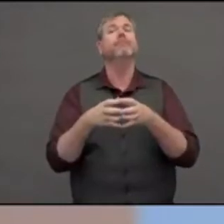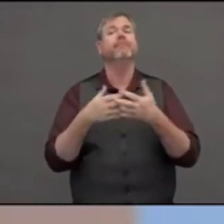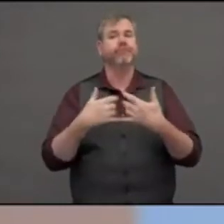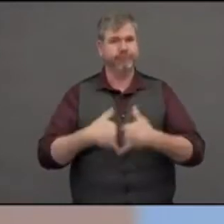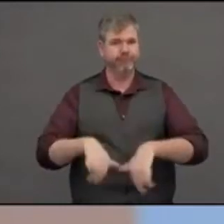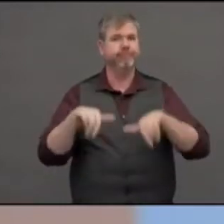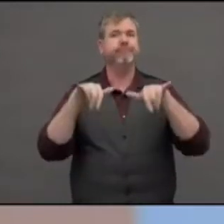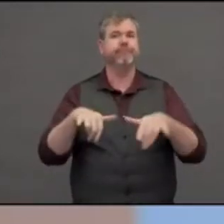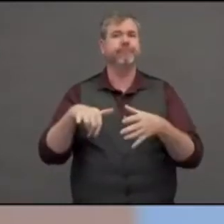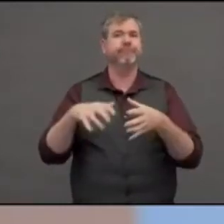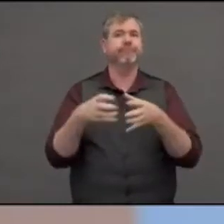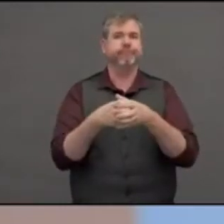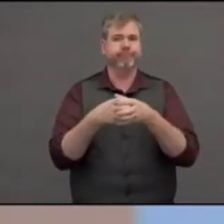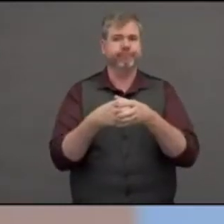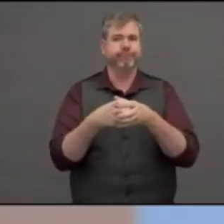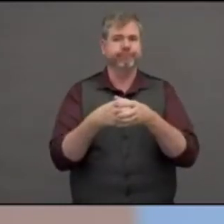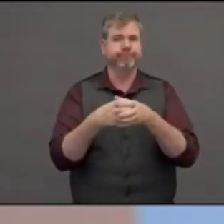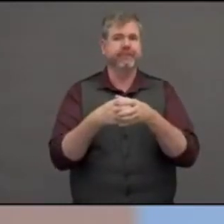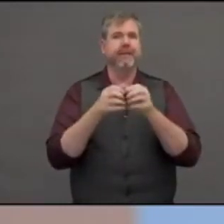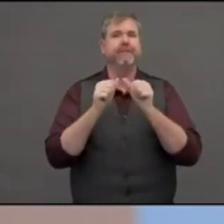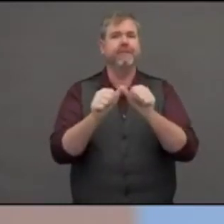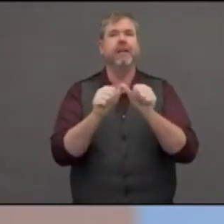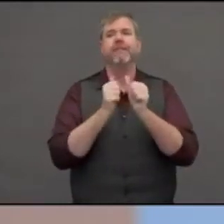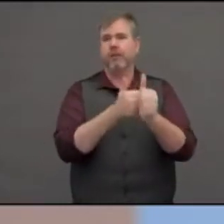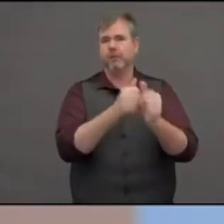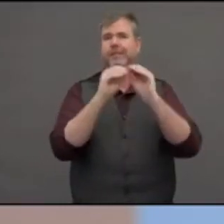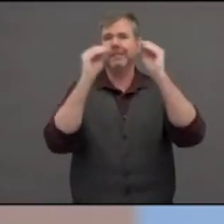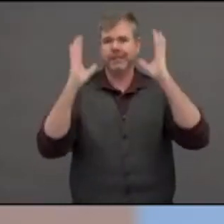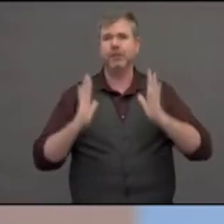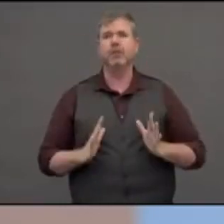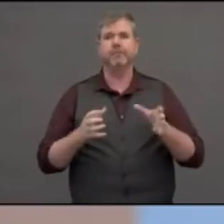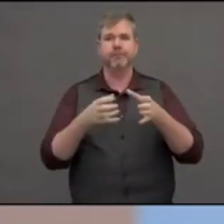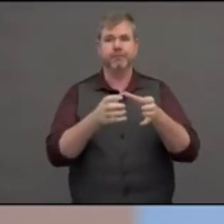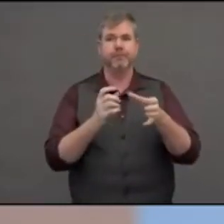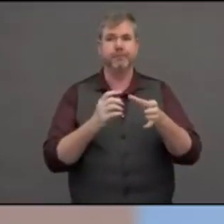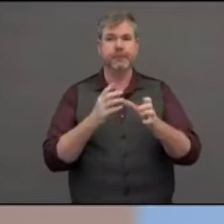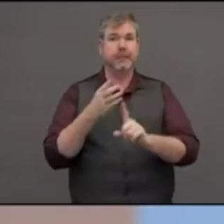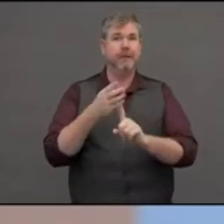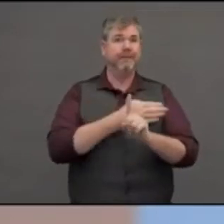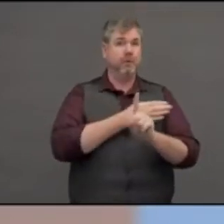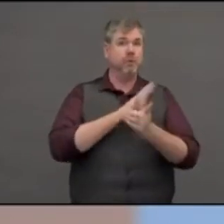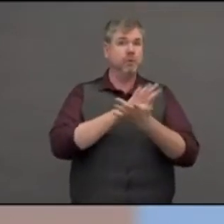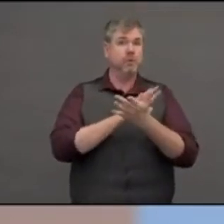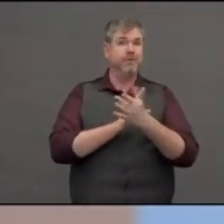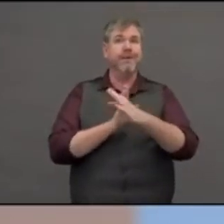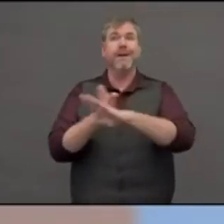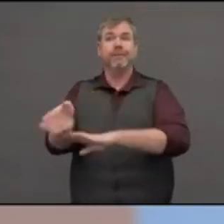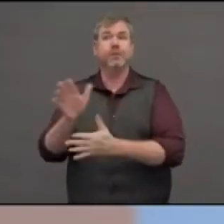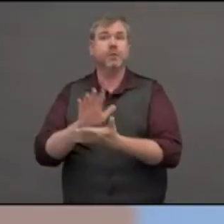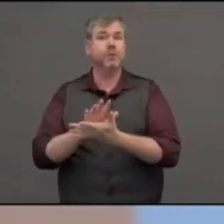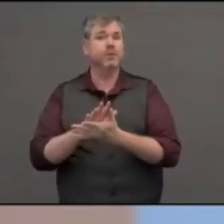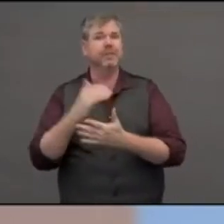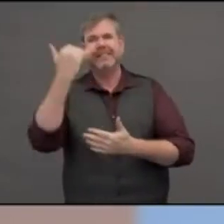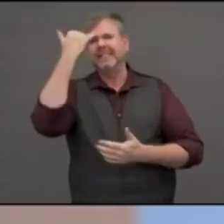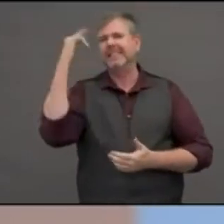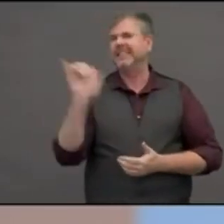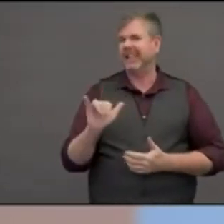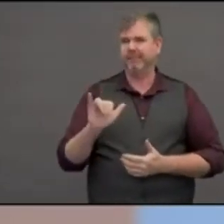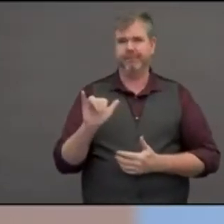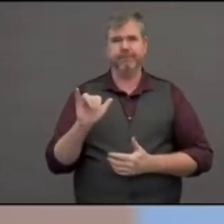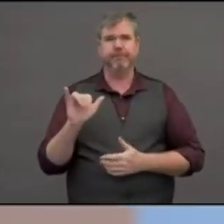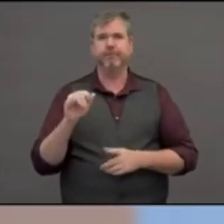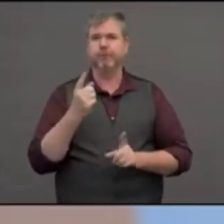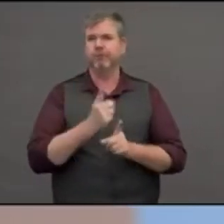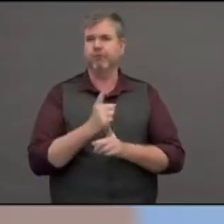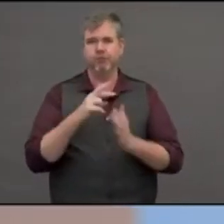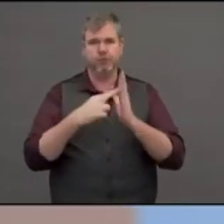school and before school, the same idea applies, is that they should have one small stable cohort that they would be for an after school program